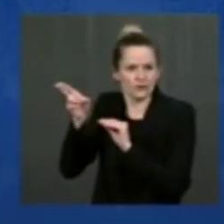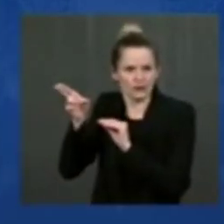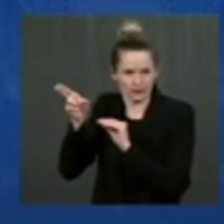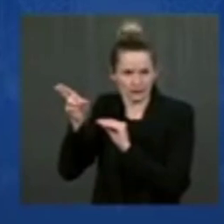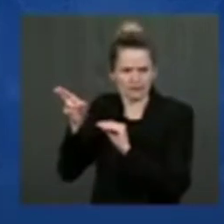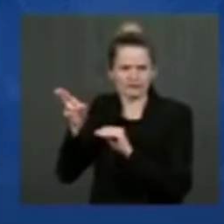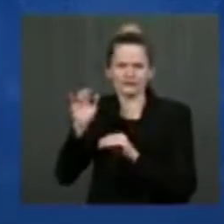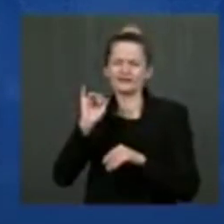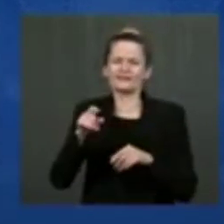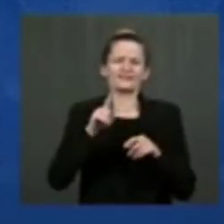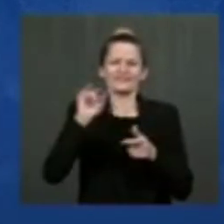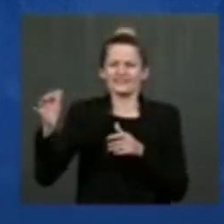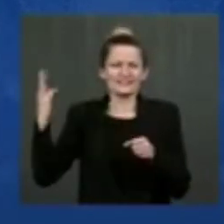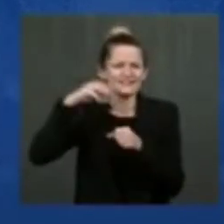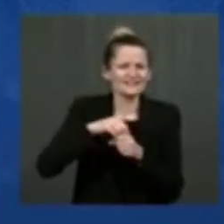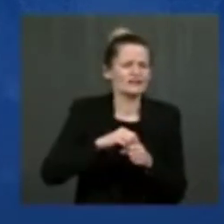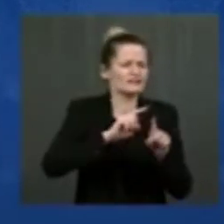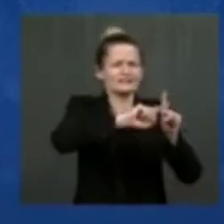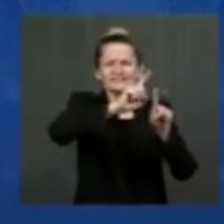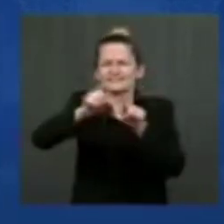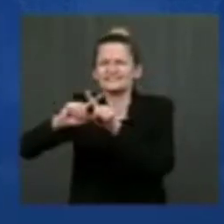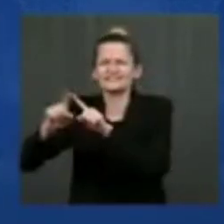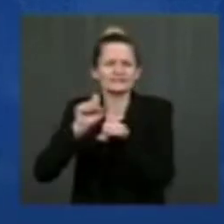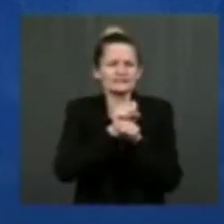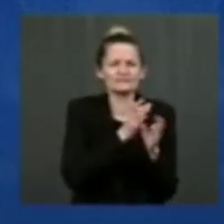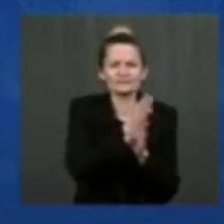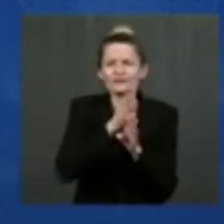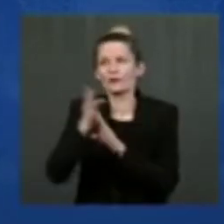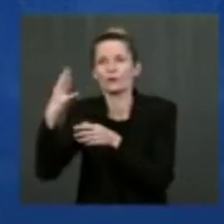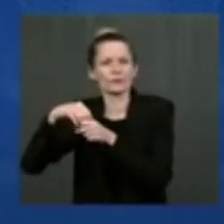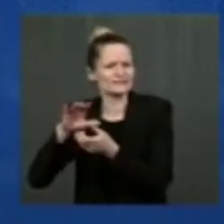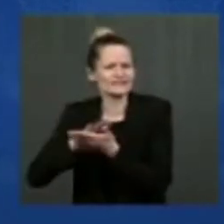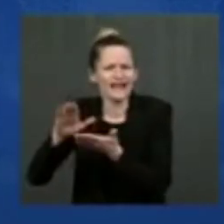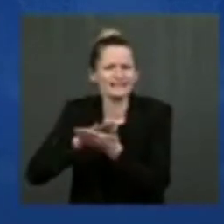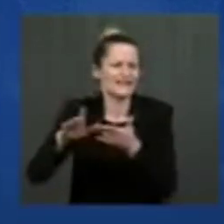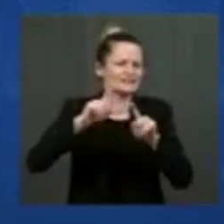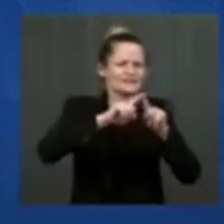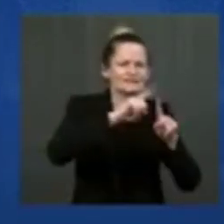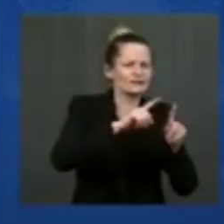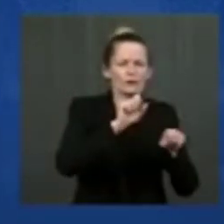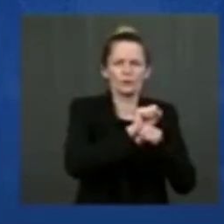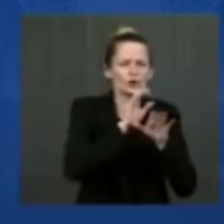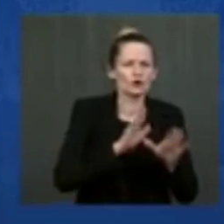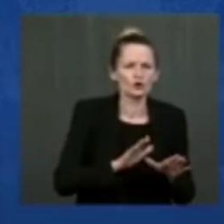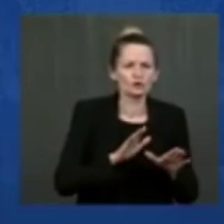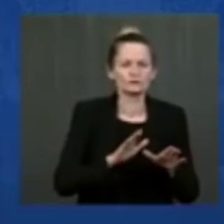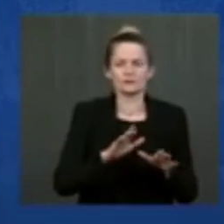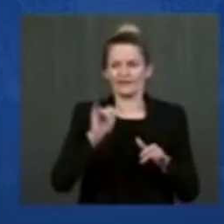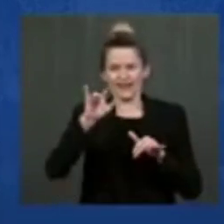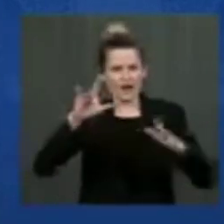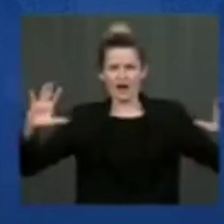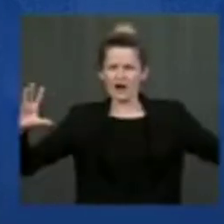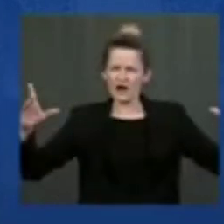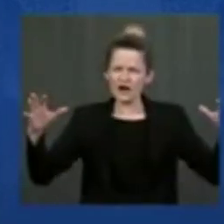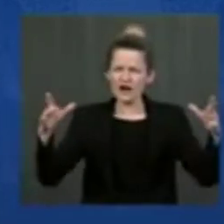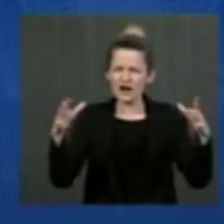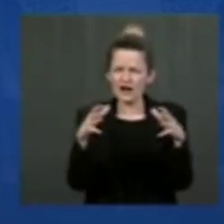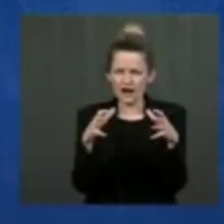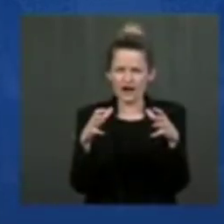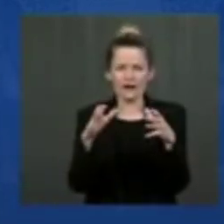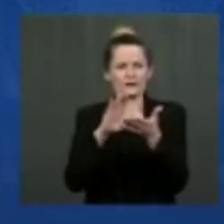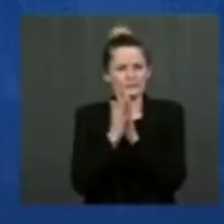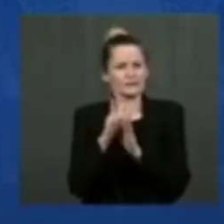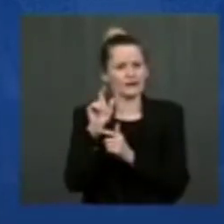working people are choosing to stand together in unions. Everything is lined up. We've got the public on our